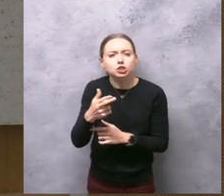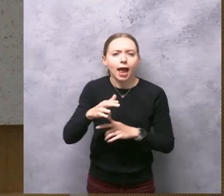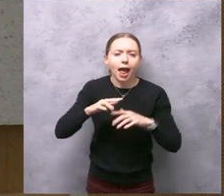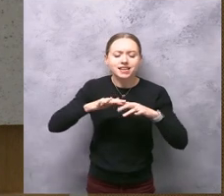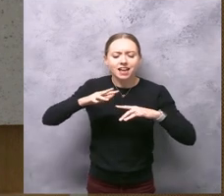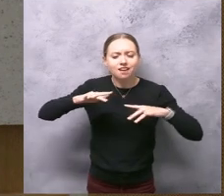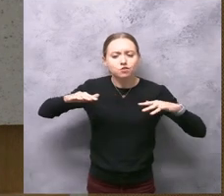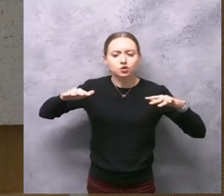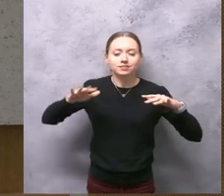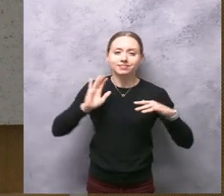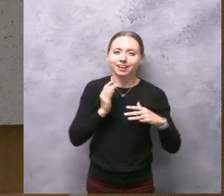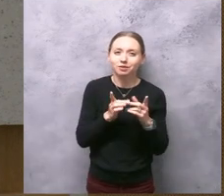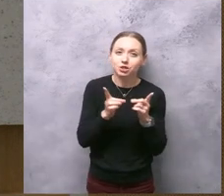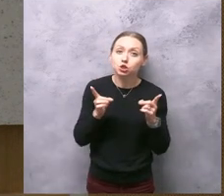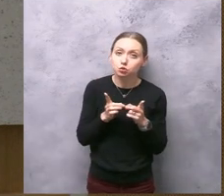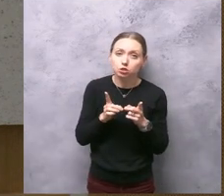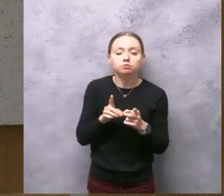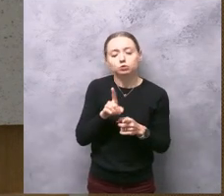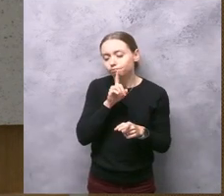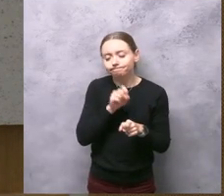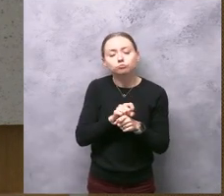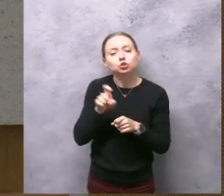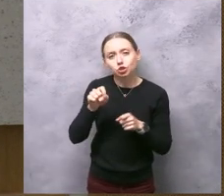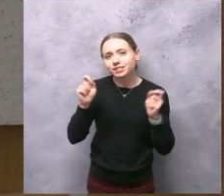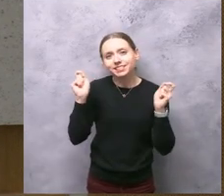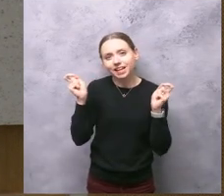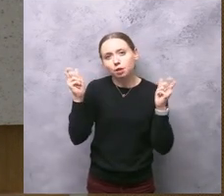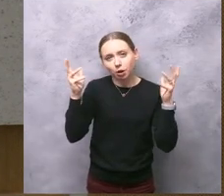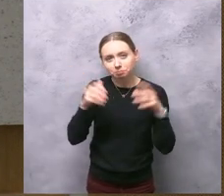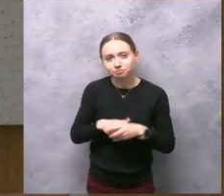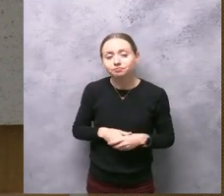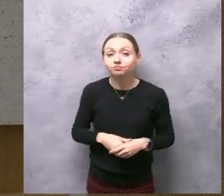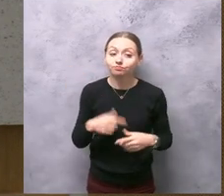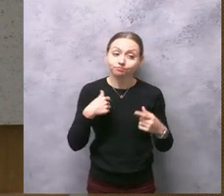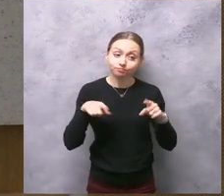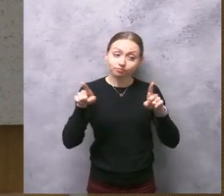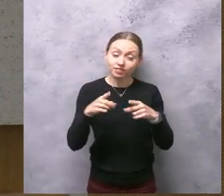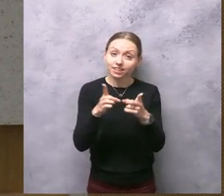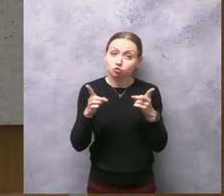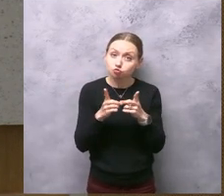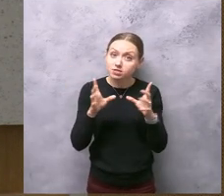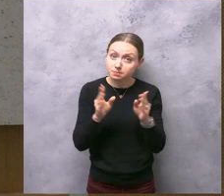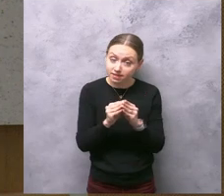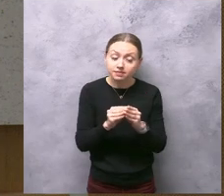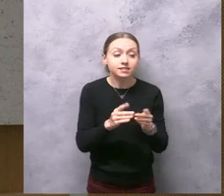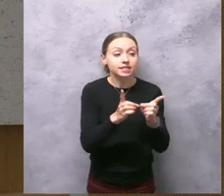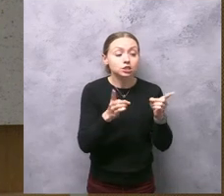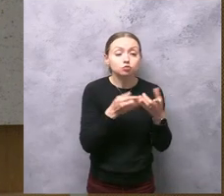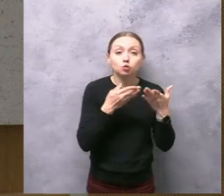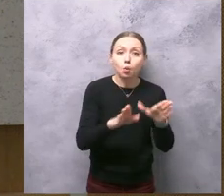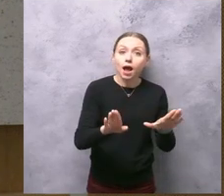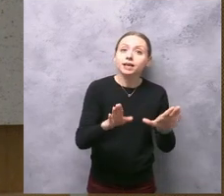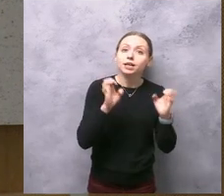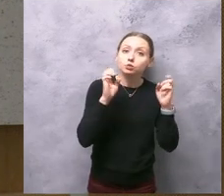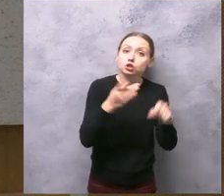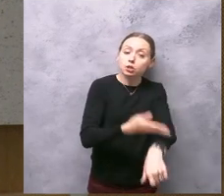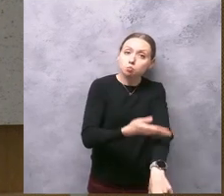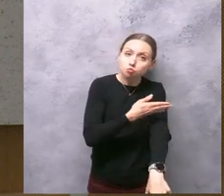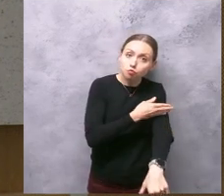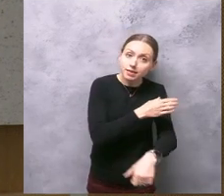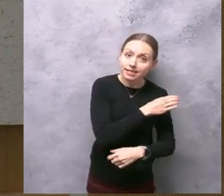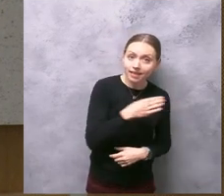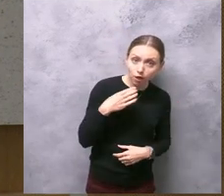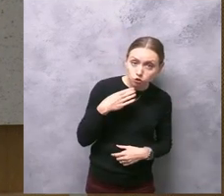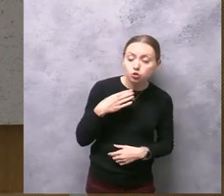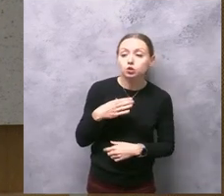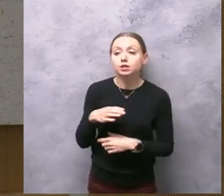truly something to be celebrated. I attended district meetings, the District-Wide Educational Improvement Council, the Superintendent Student